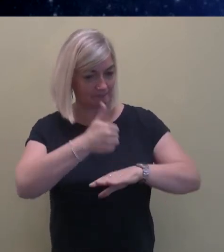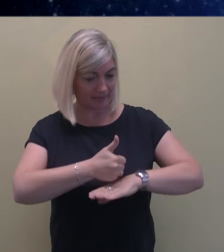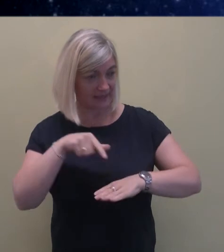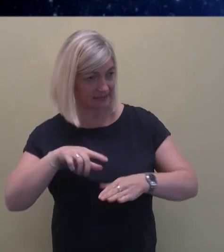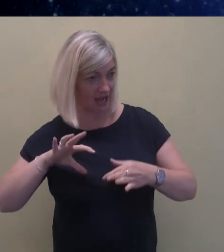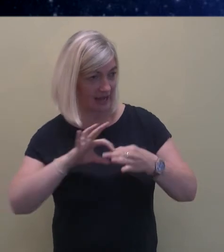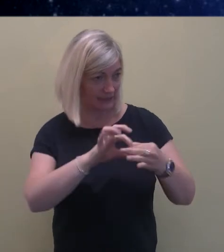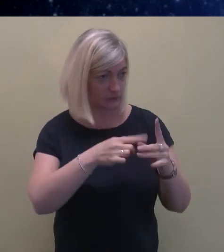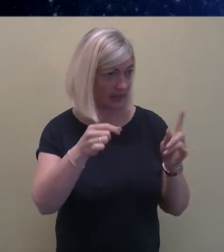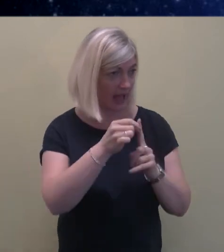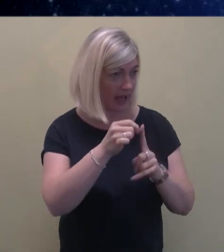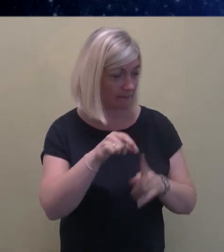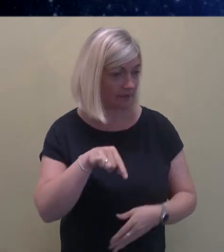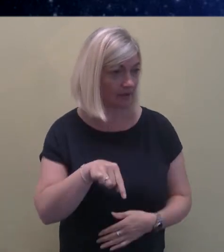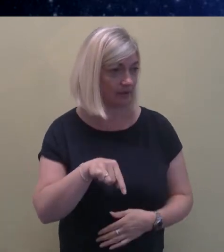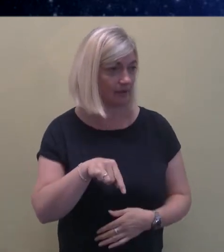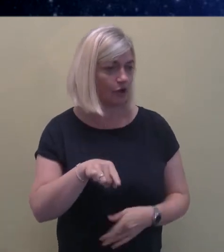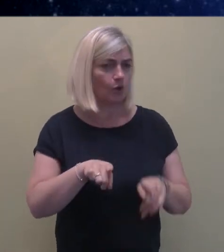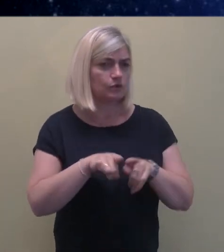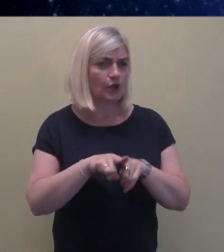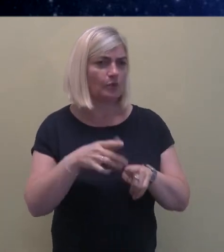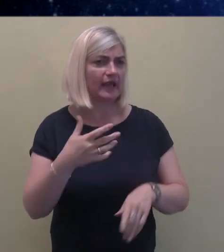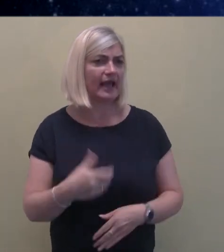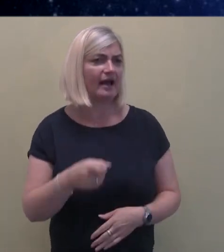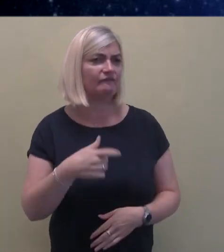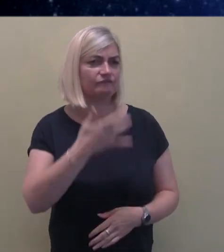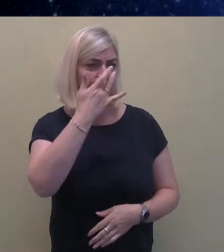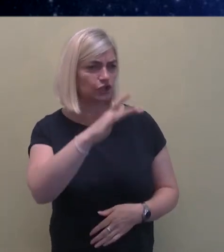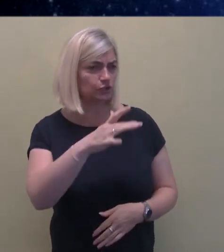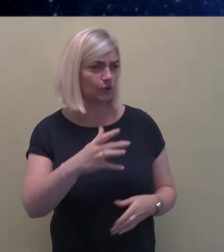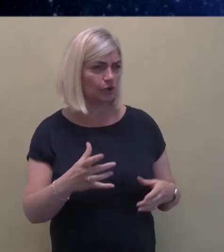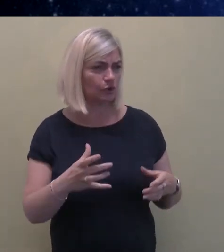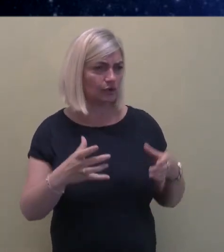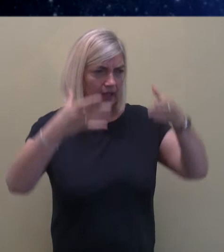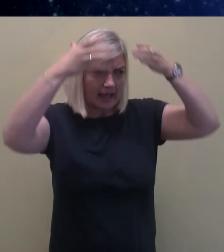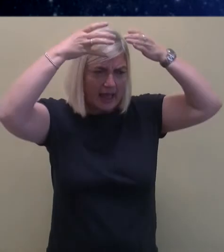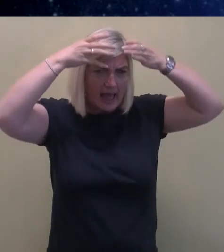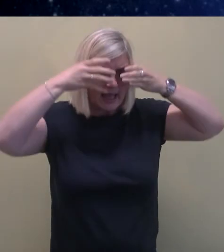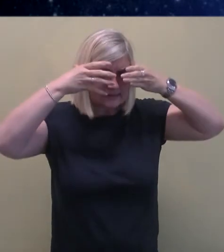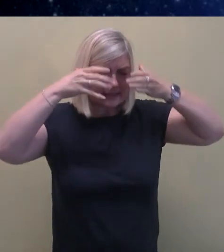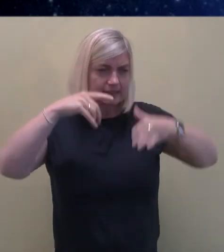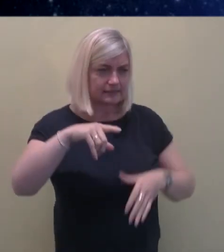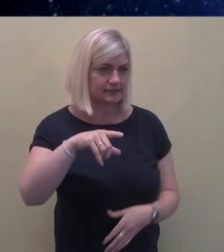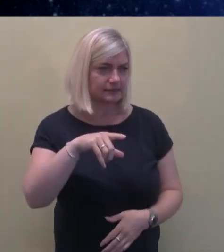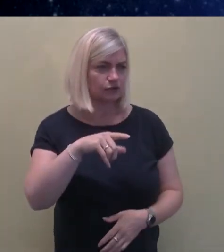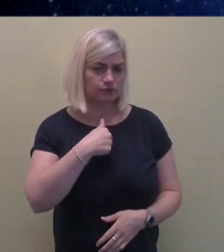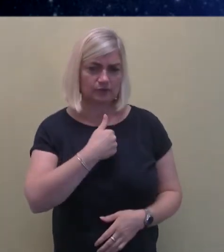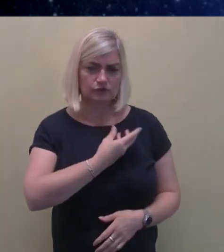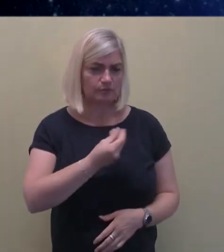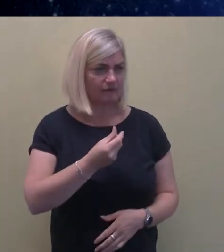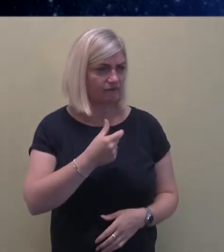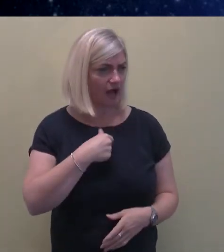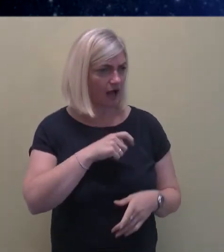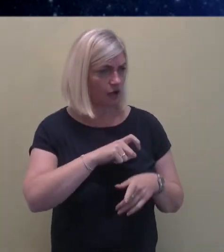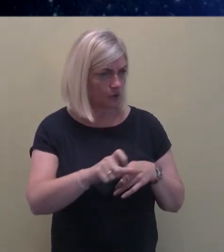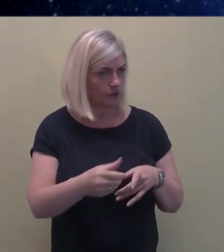games, and we have background database to connect to those apps. And I think this year we're investing in a lot of VR headsets,